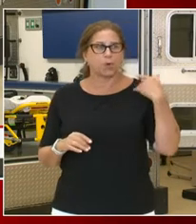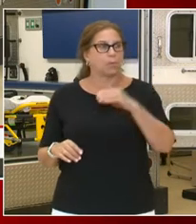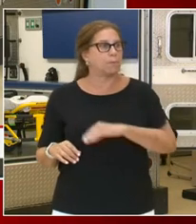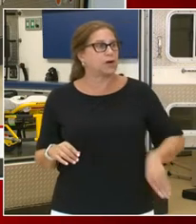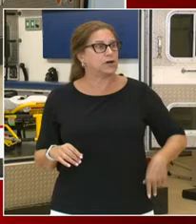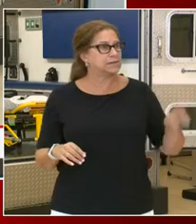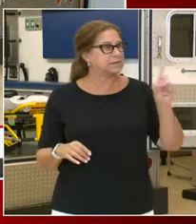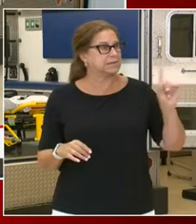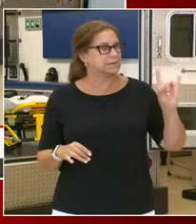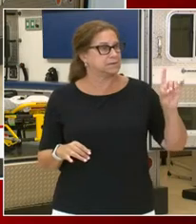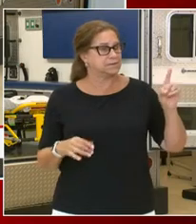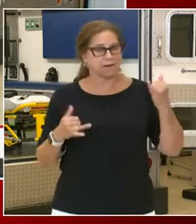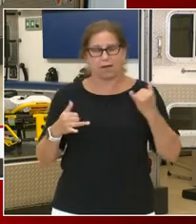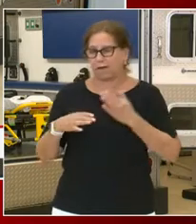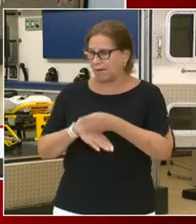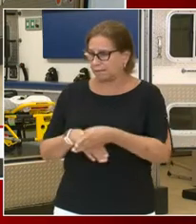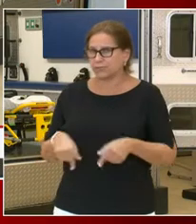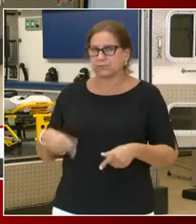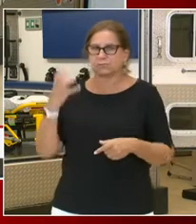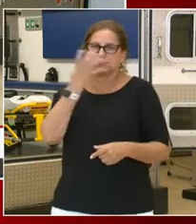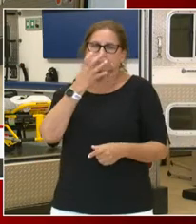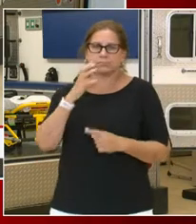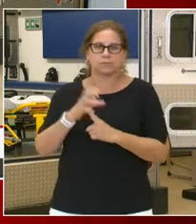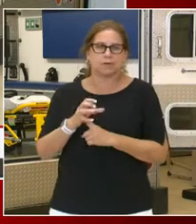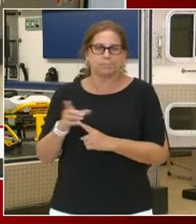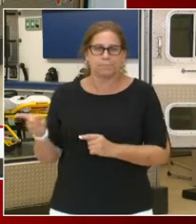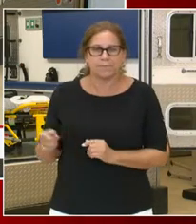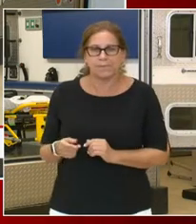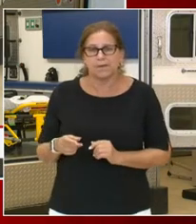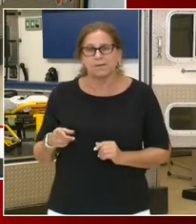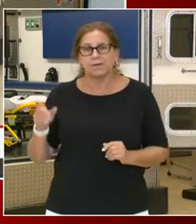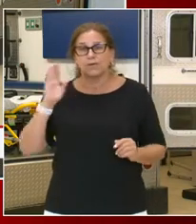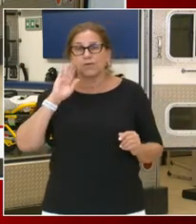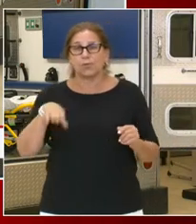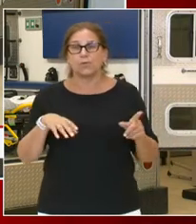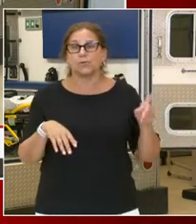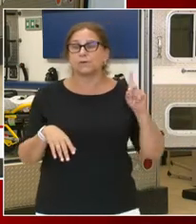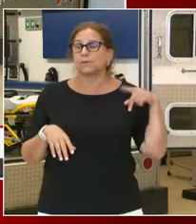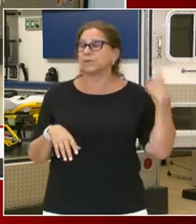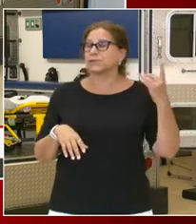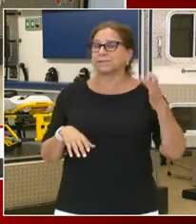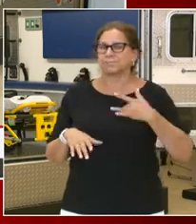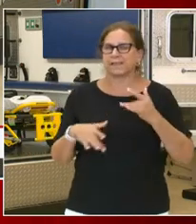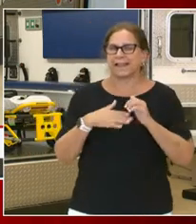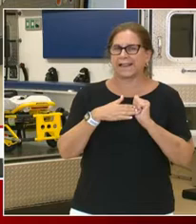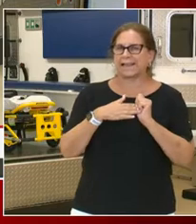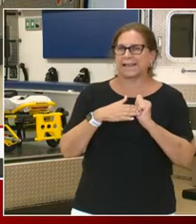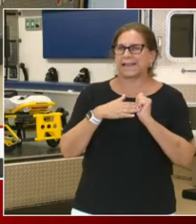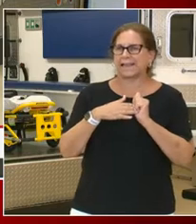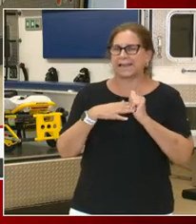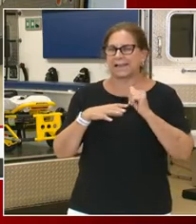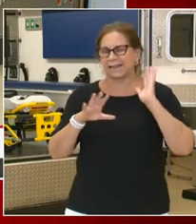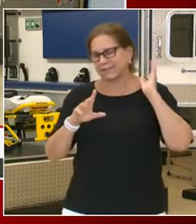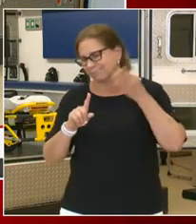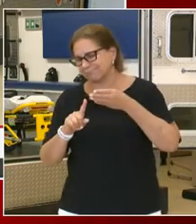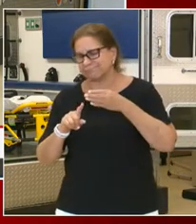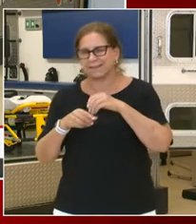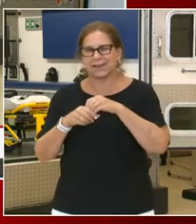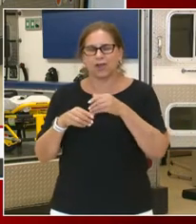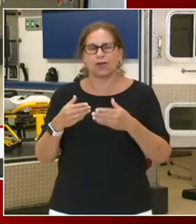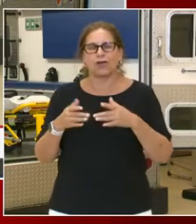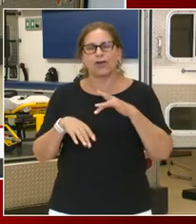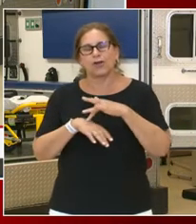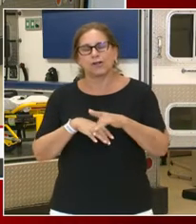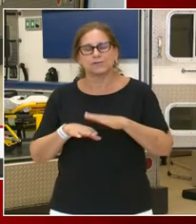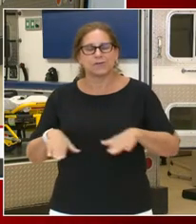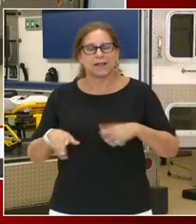And Shauna, I want to go to you next because DC has been a leader in the early childhood care, childhood space,